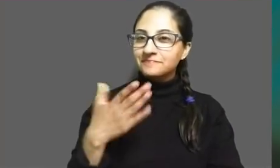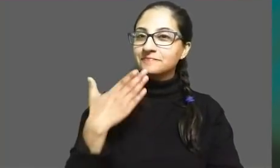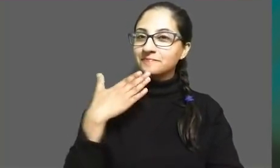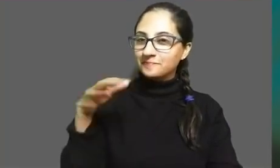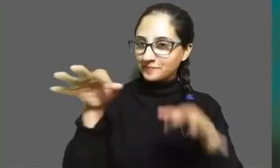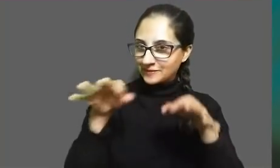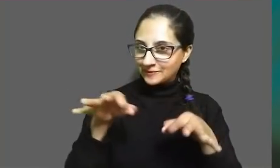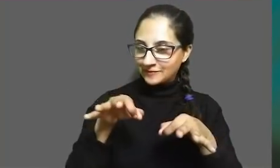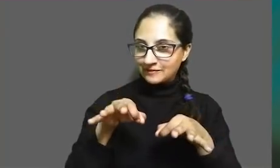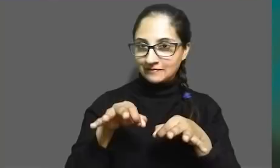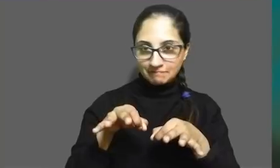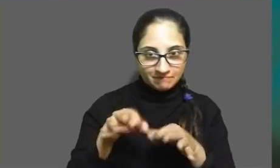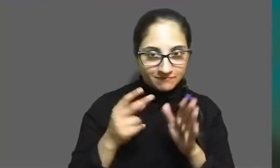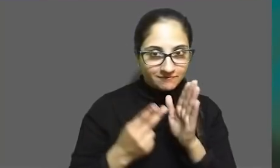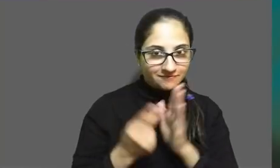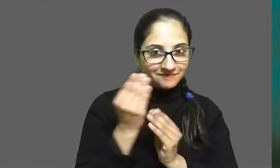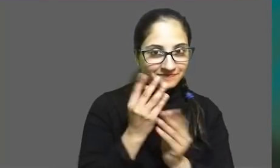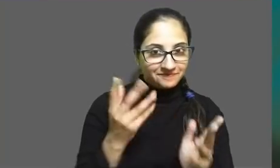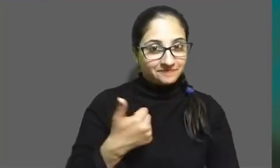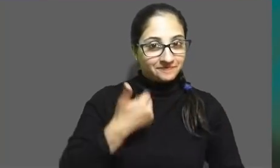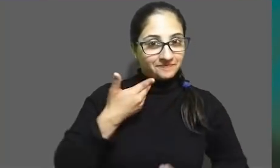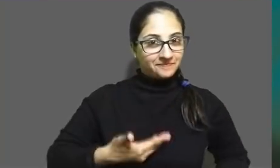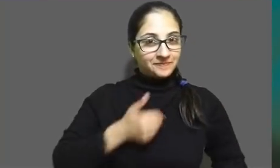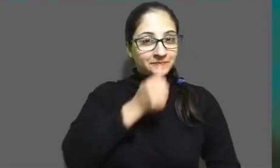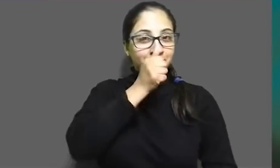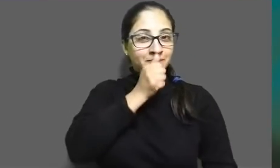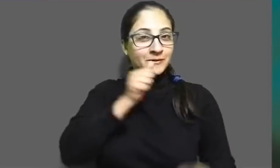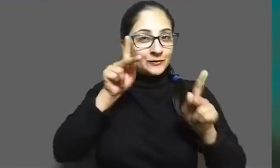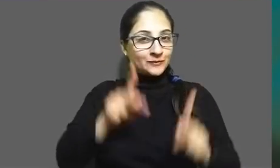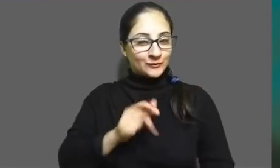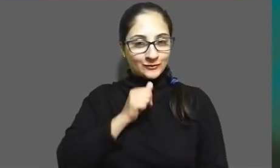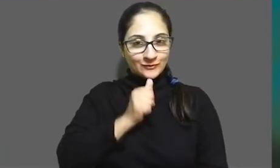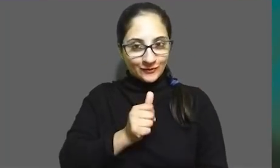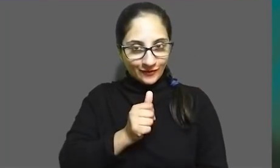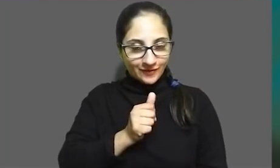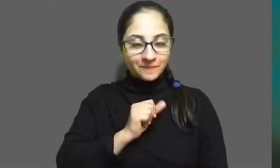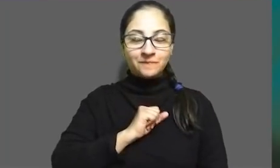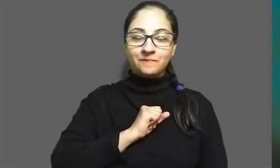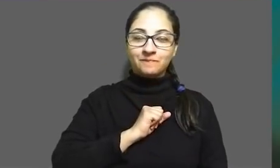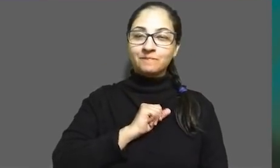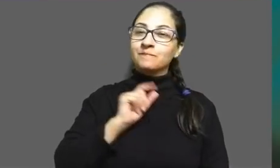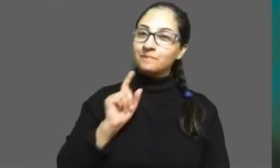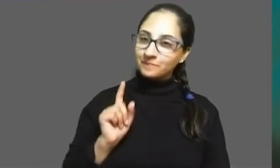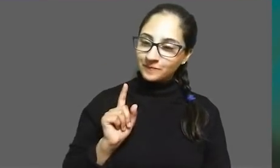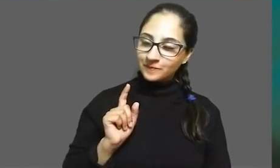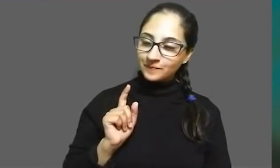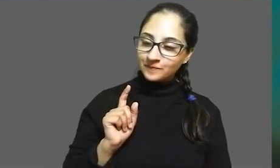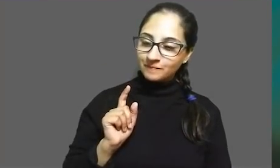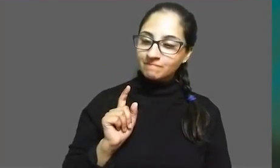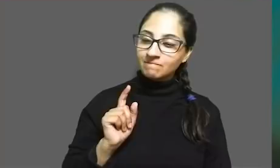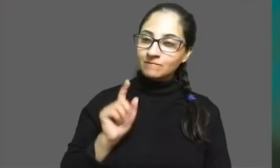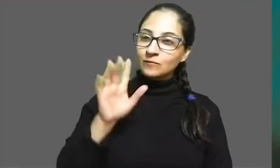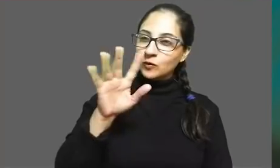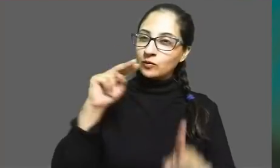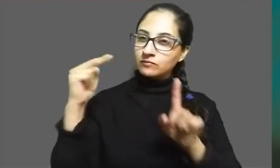patient, upon them descend blessings from Allah and mercy from Allah.